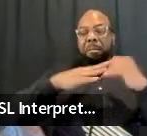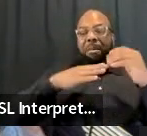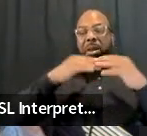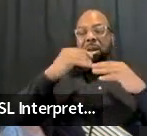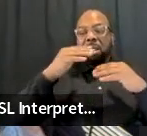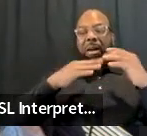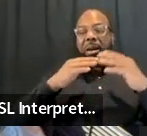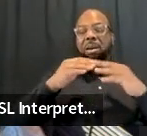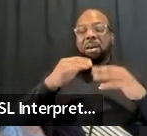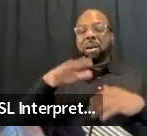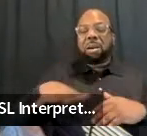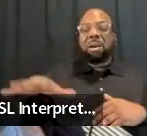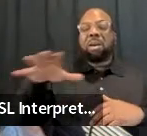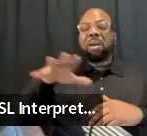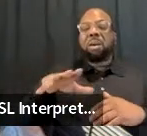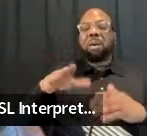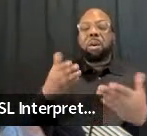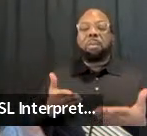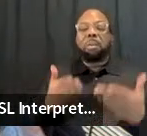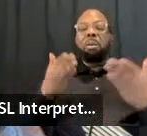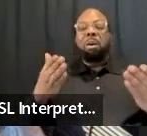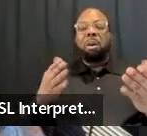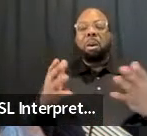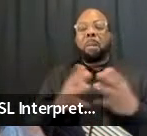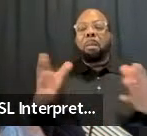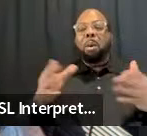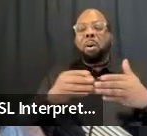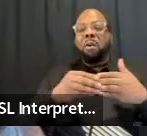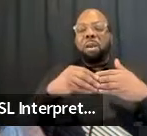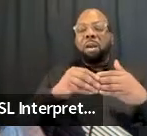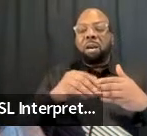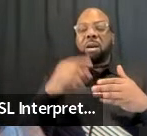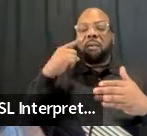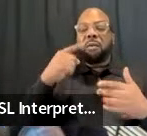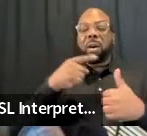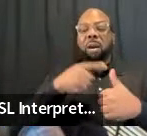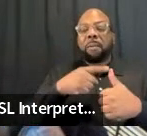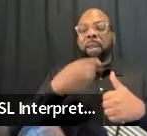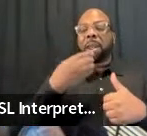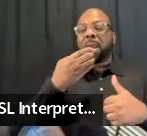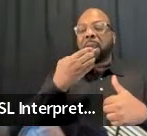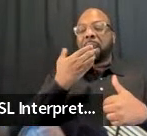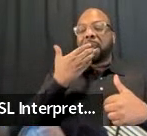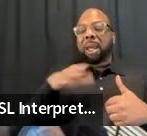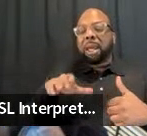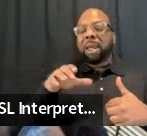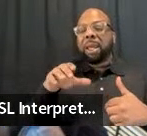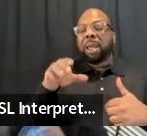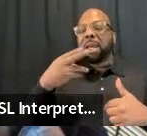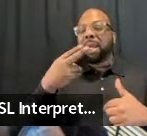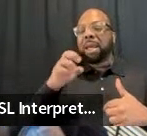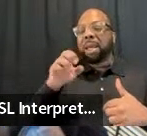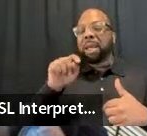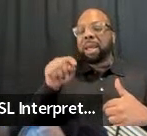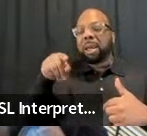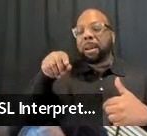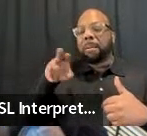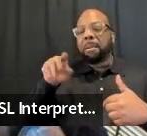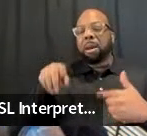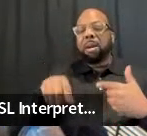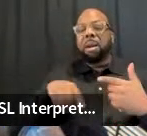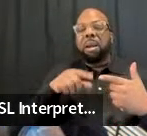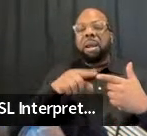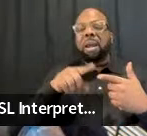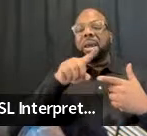to provide greater flexibility for electric equipment, such as heat pumps, by rolling out zoning allowances that currently apply only